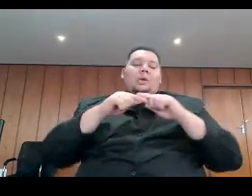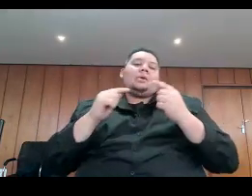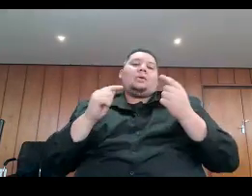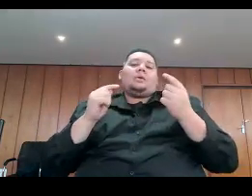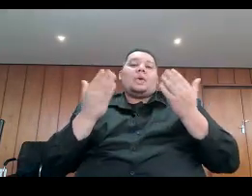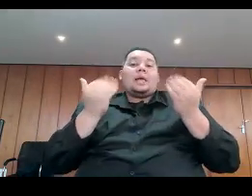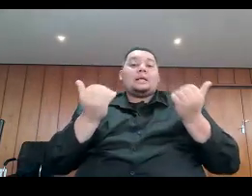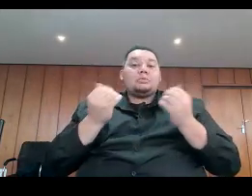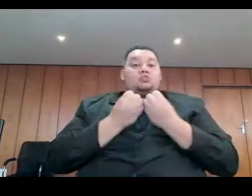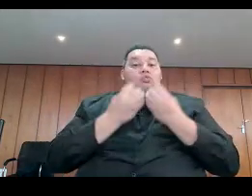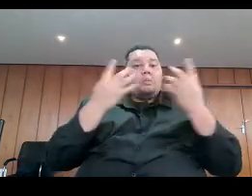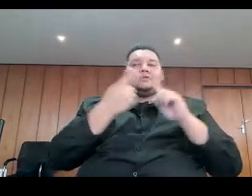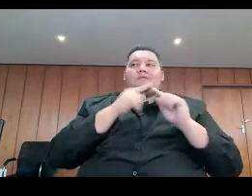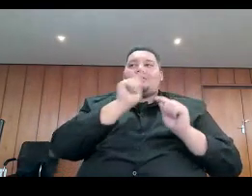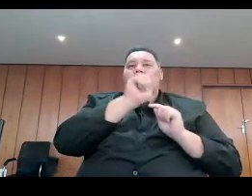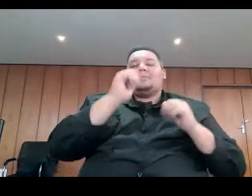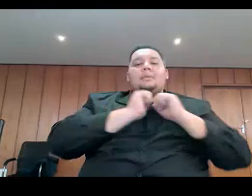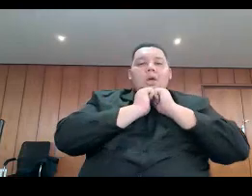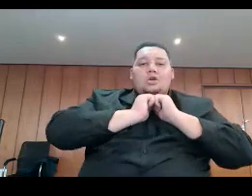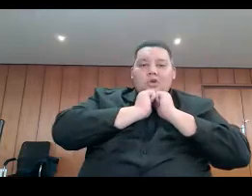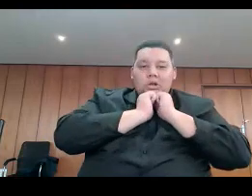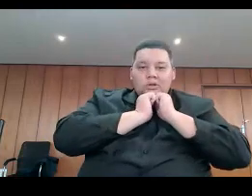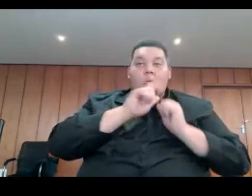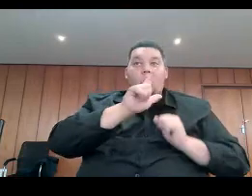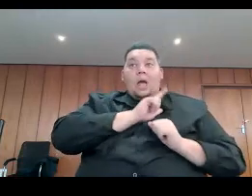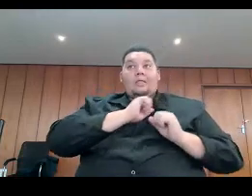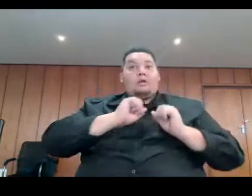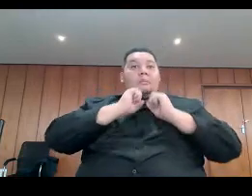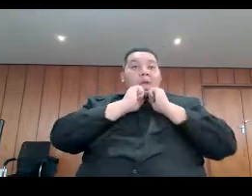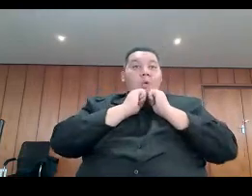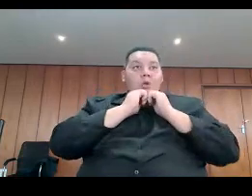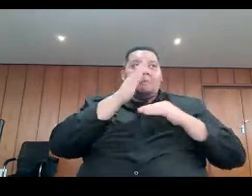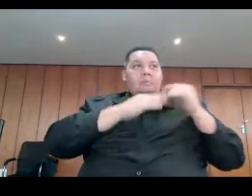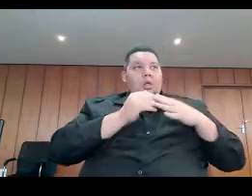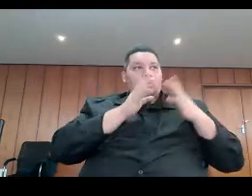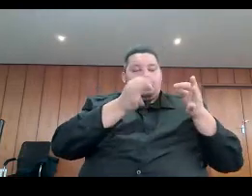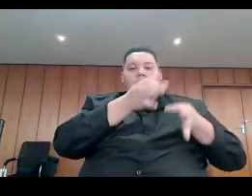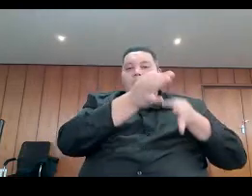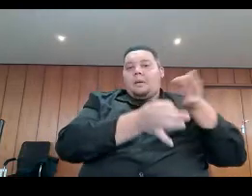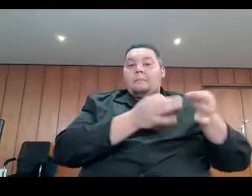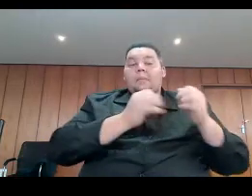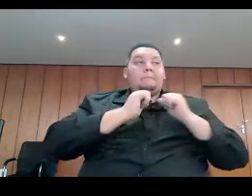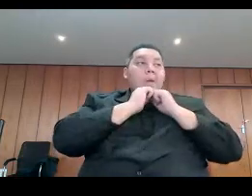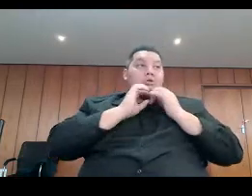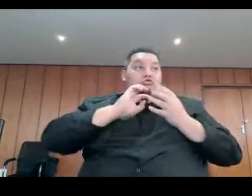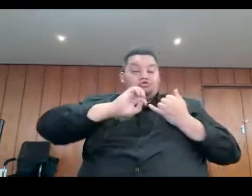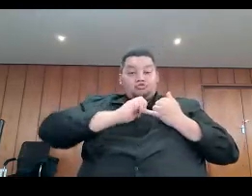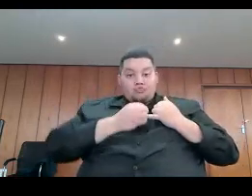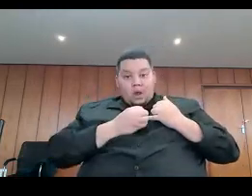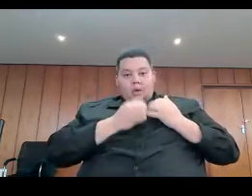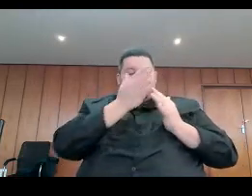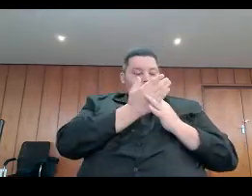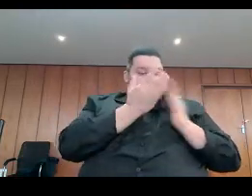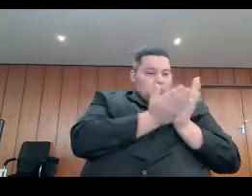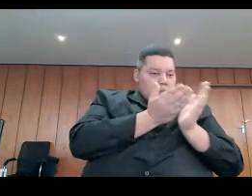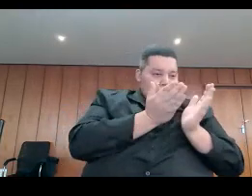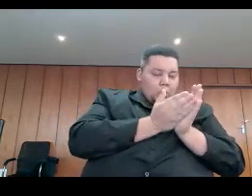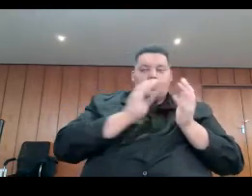expecting too much from parents, because the parents are making up that gap. The parents are trying to get between school,